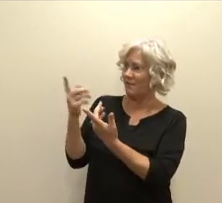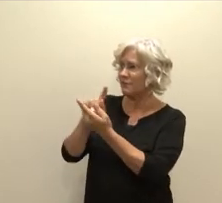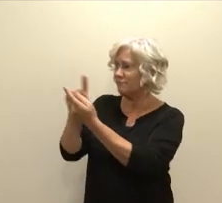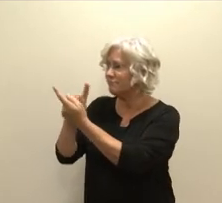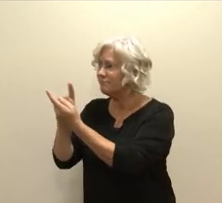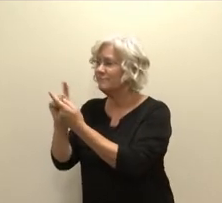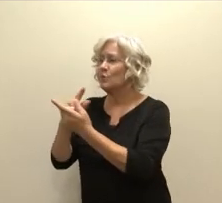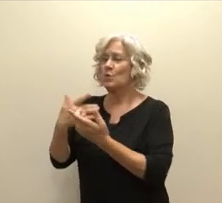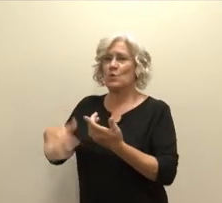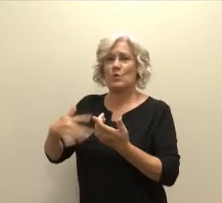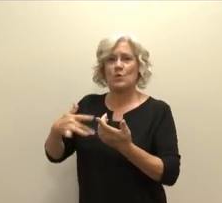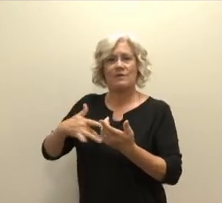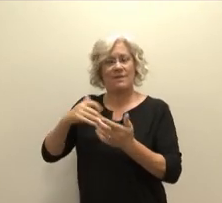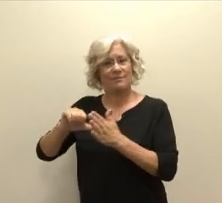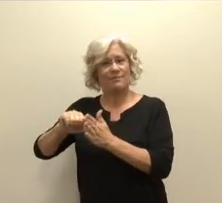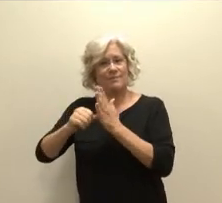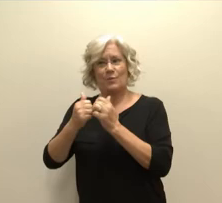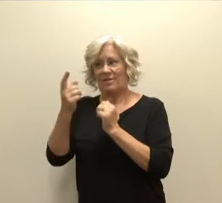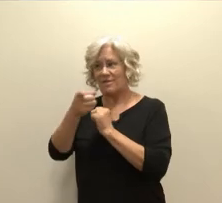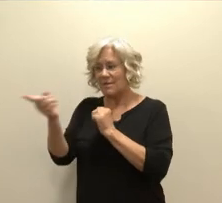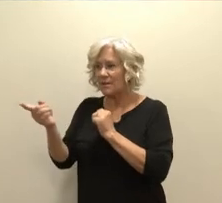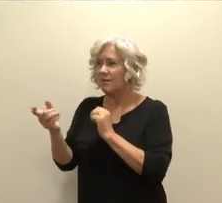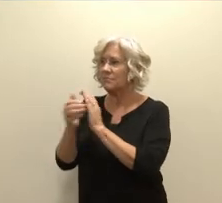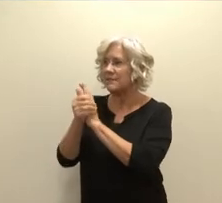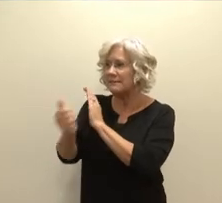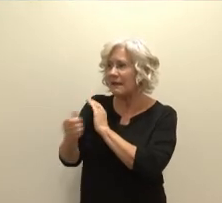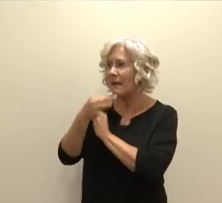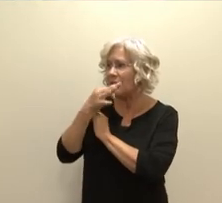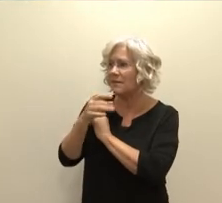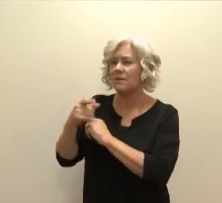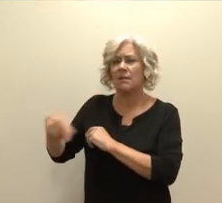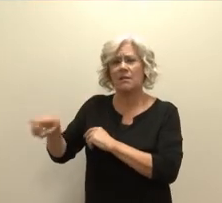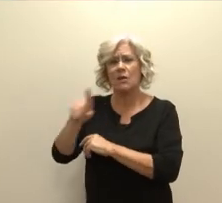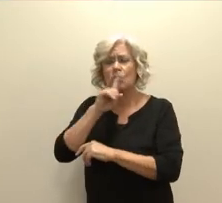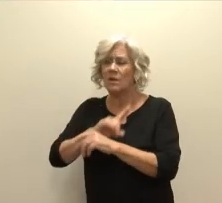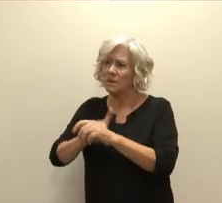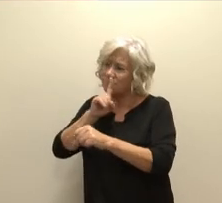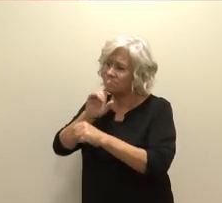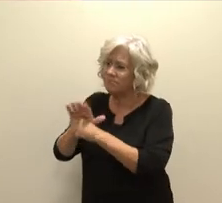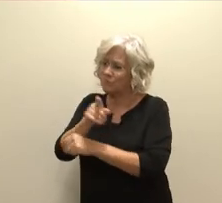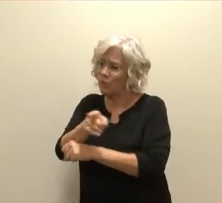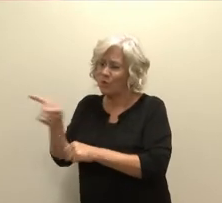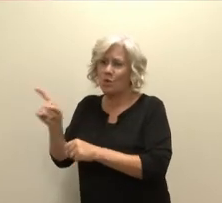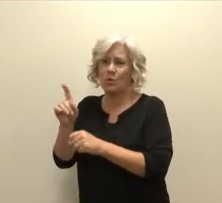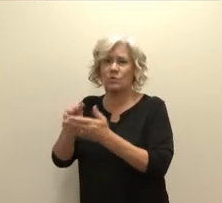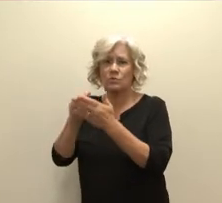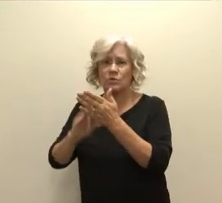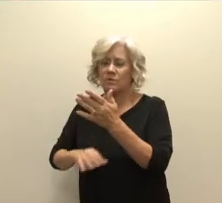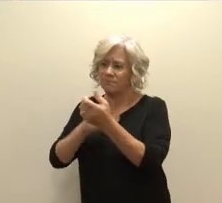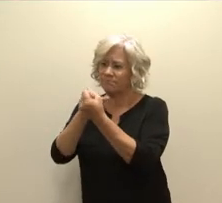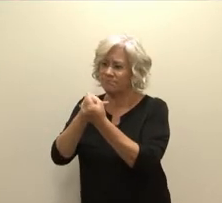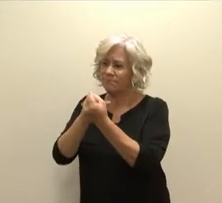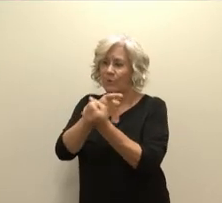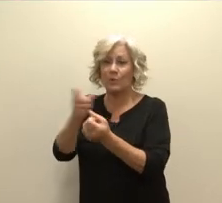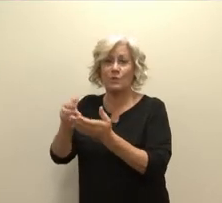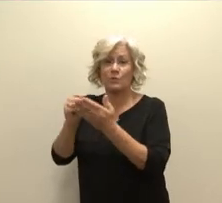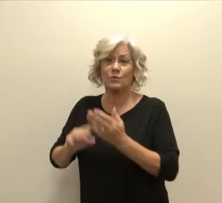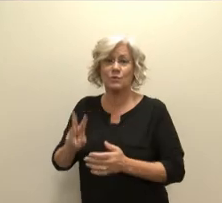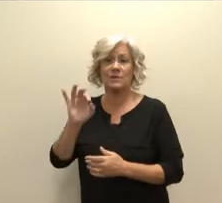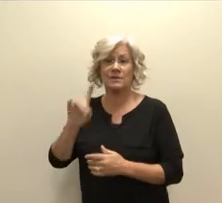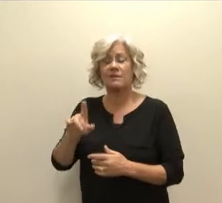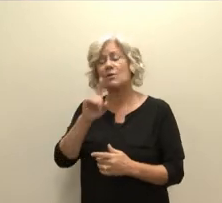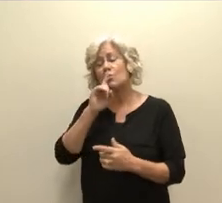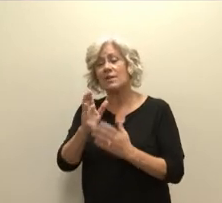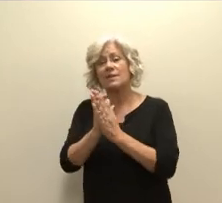been very impressed with the talent and the commitment and dedication to the students of Waco ISD, and I just look forward